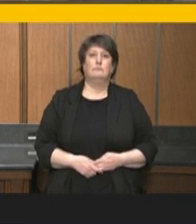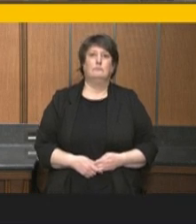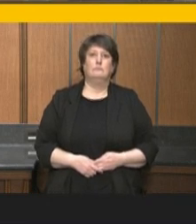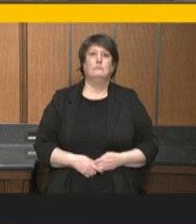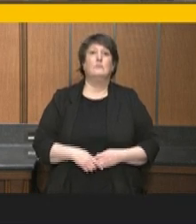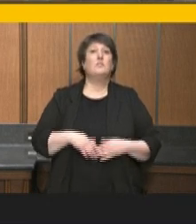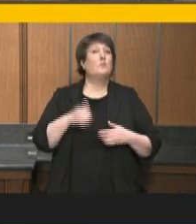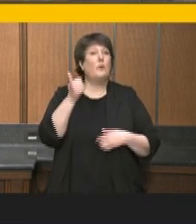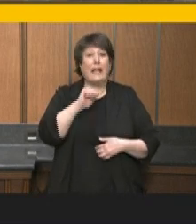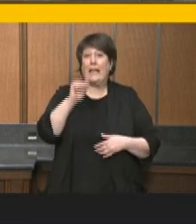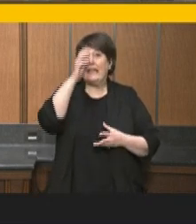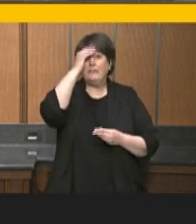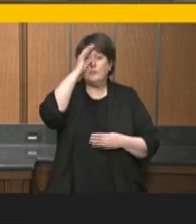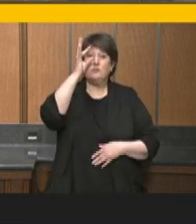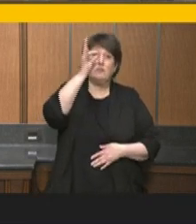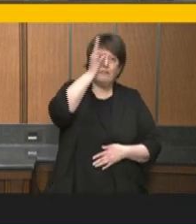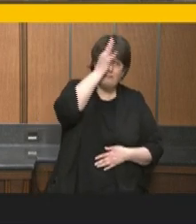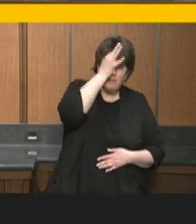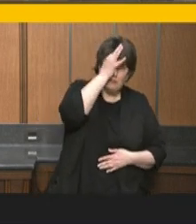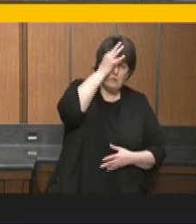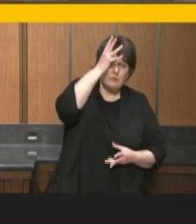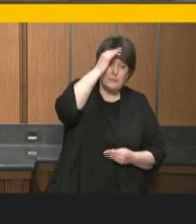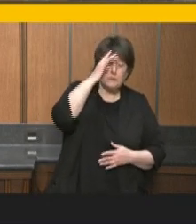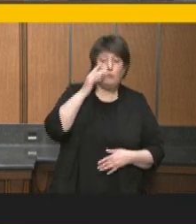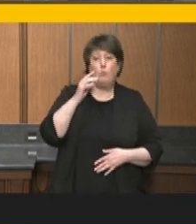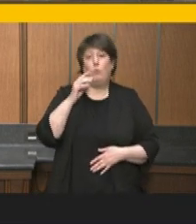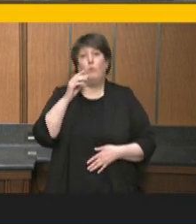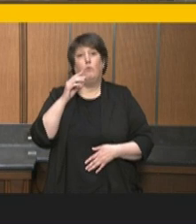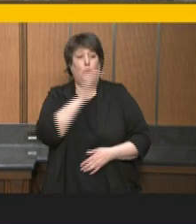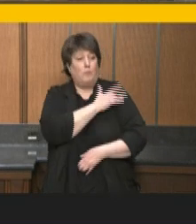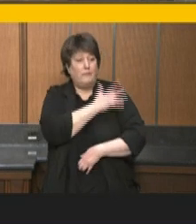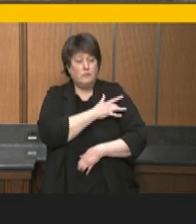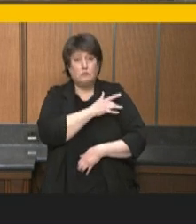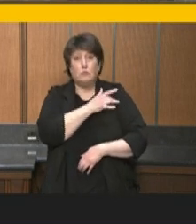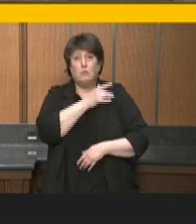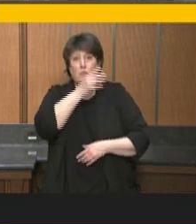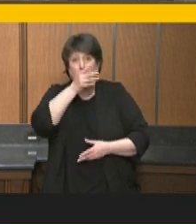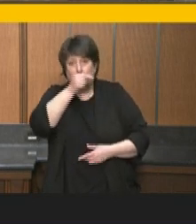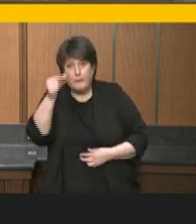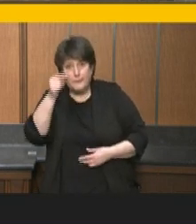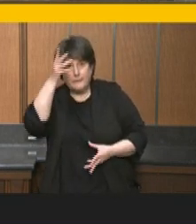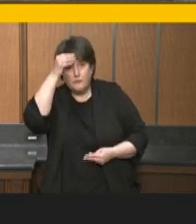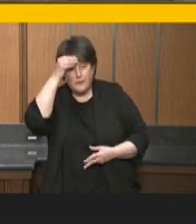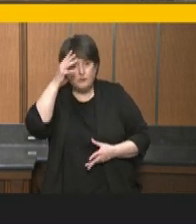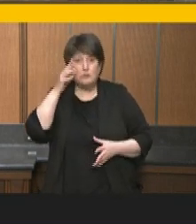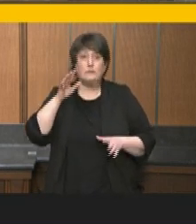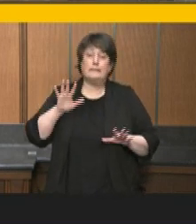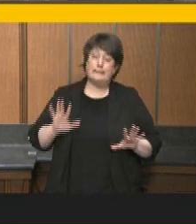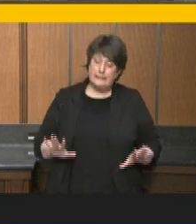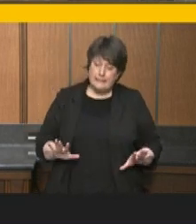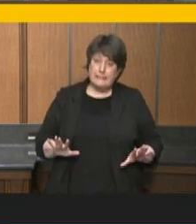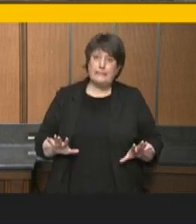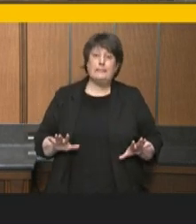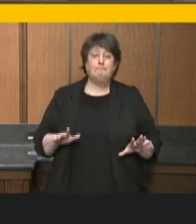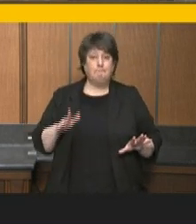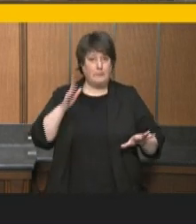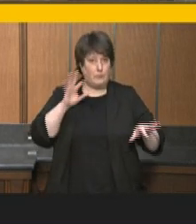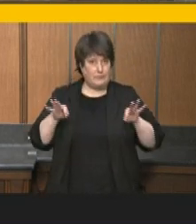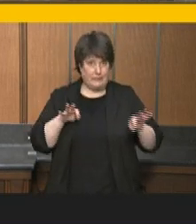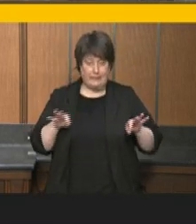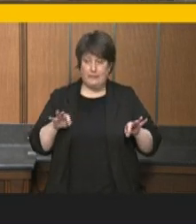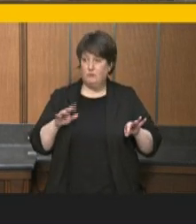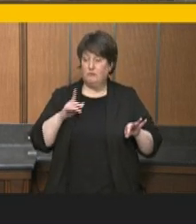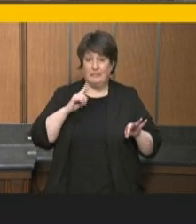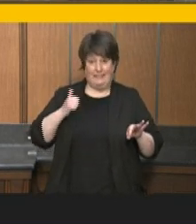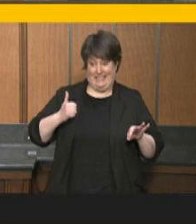level and at the provincial level, look, Canada is not a